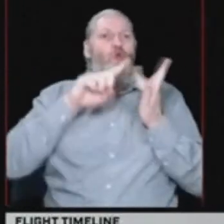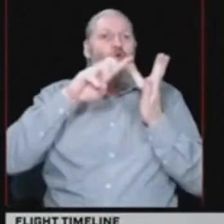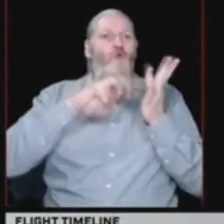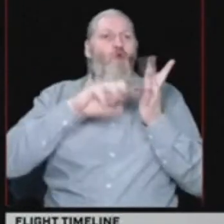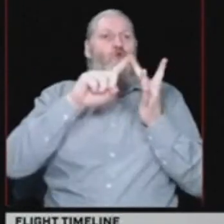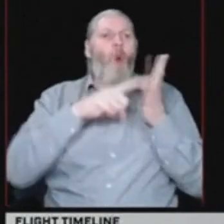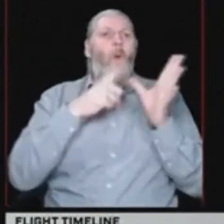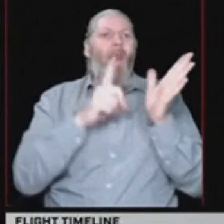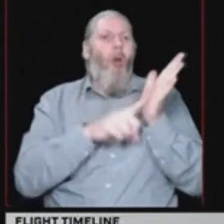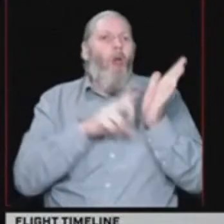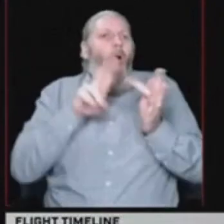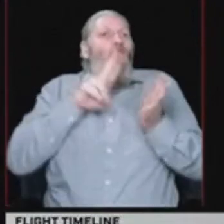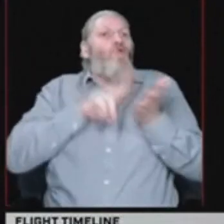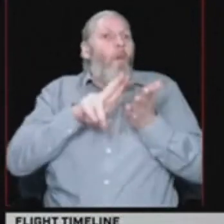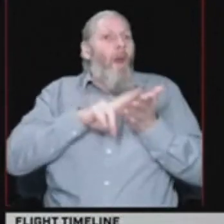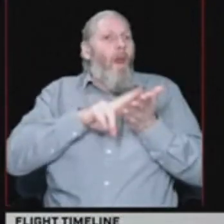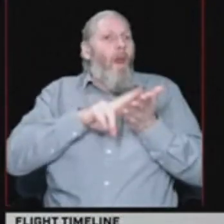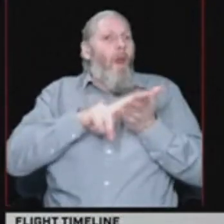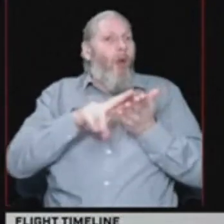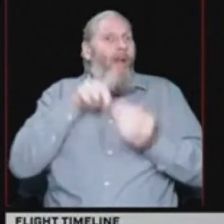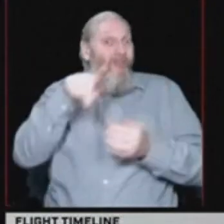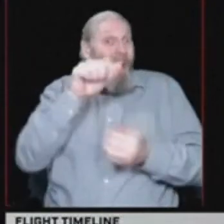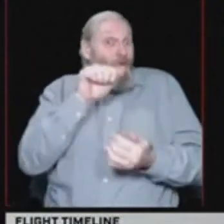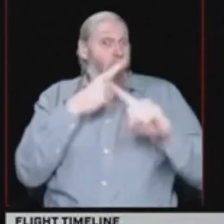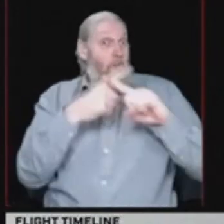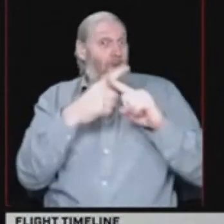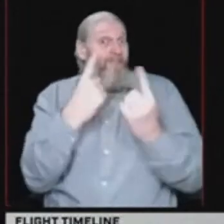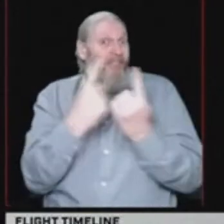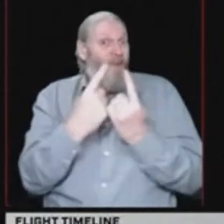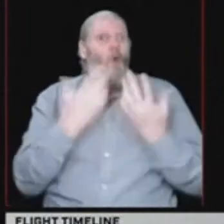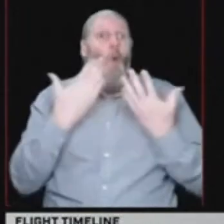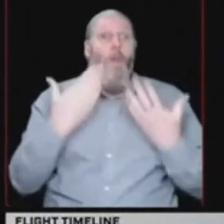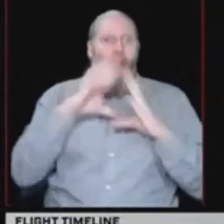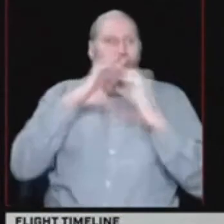our flight path out towards the racetrack right now. We'll be back in a moment.